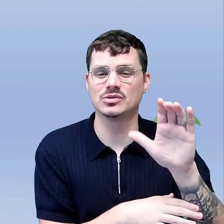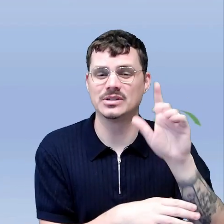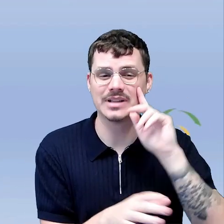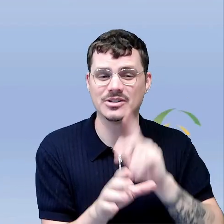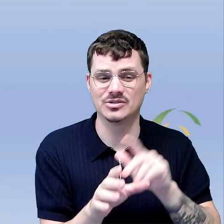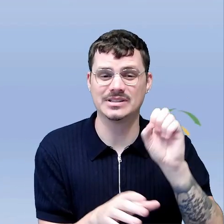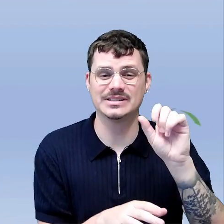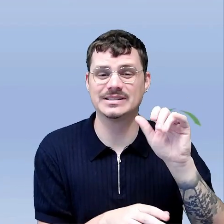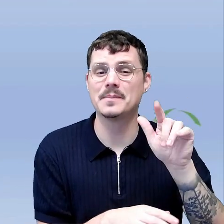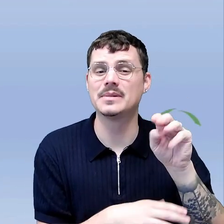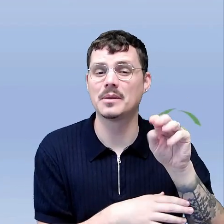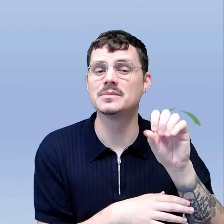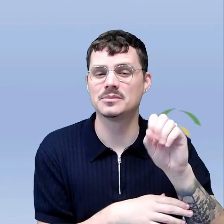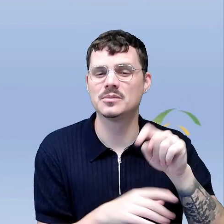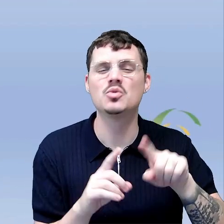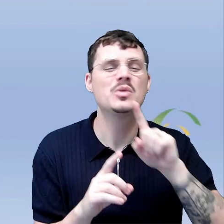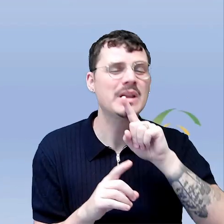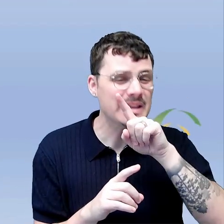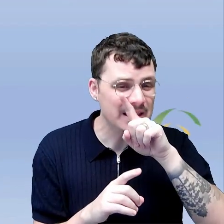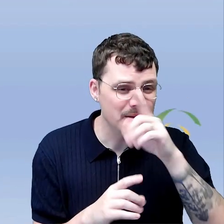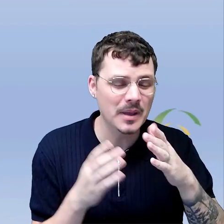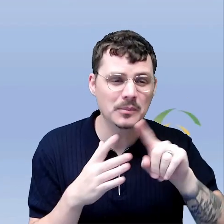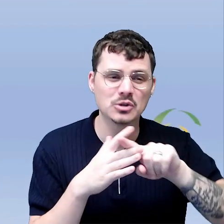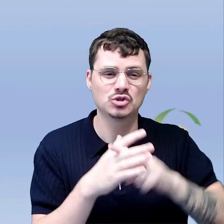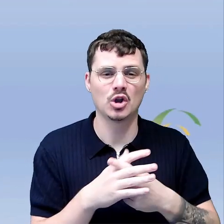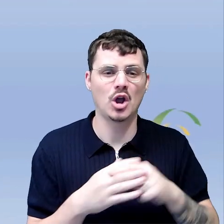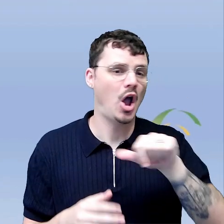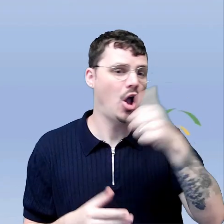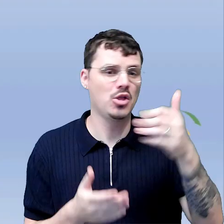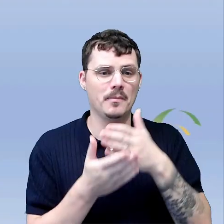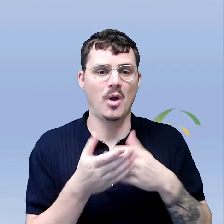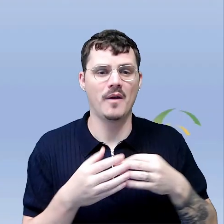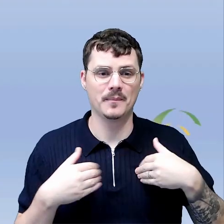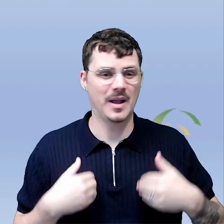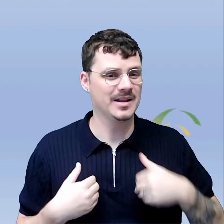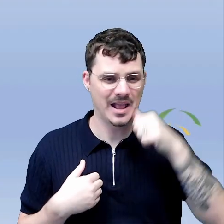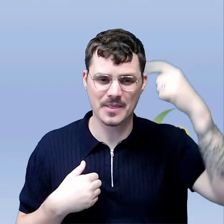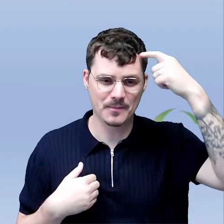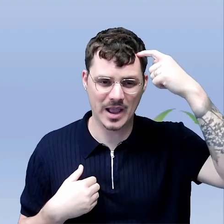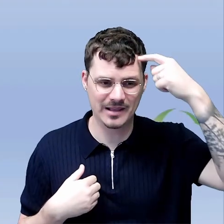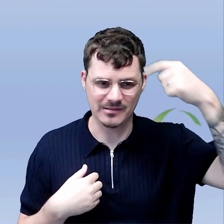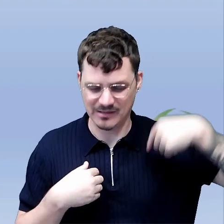symptoms, but in fact they may originate in other parts of the body besides the brain.